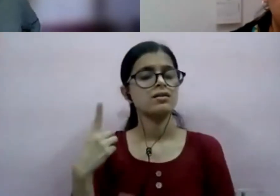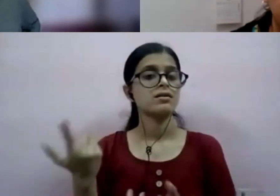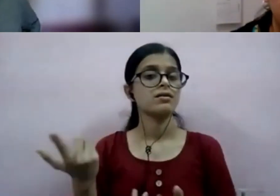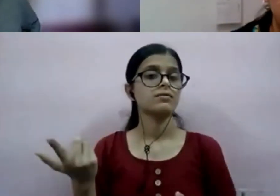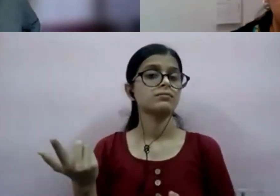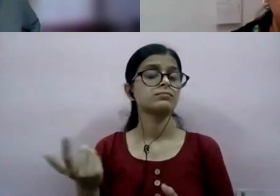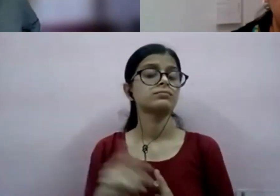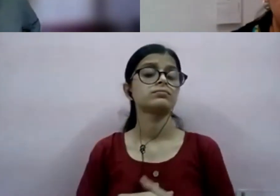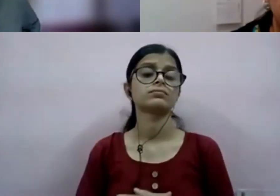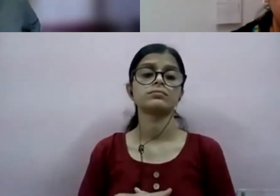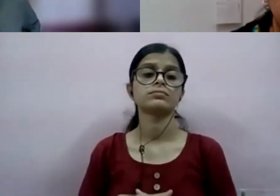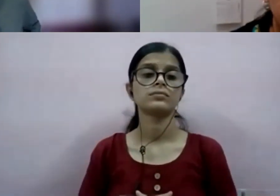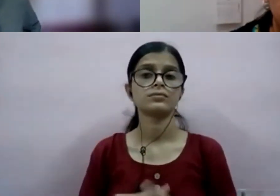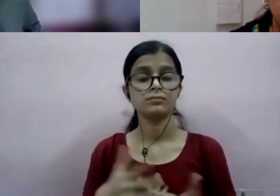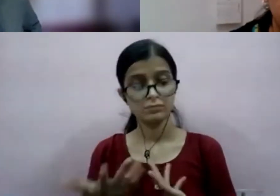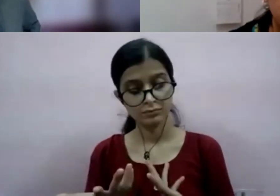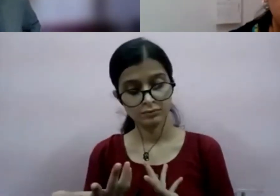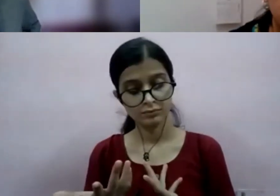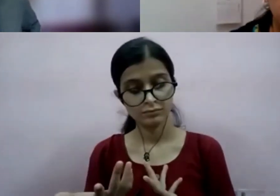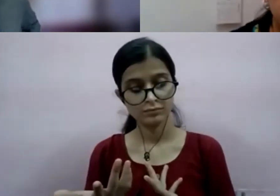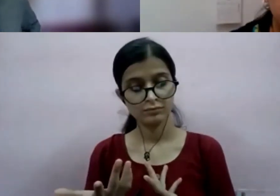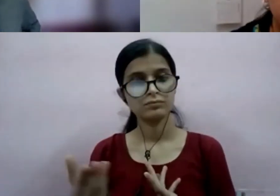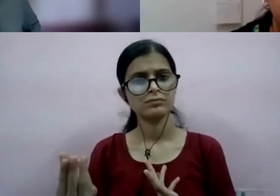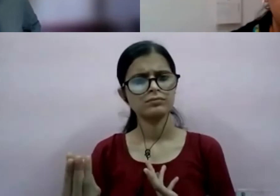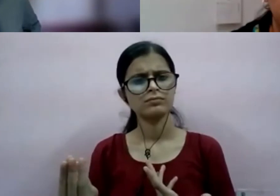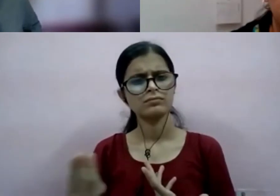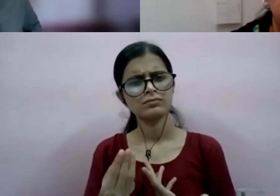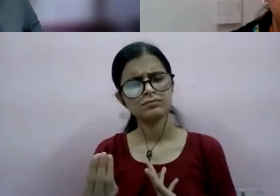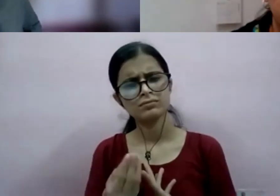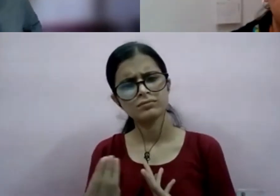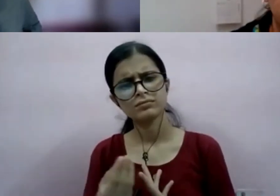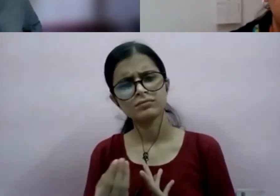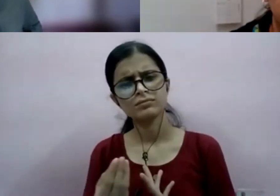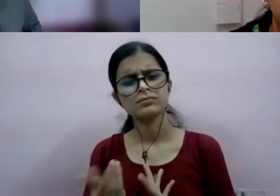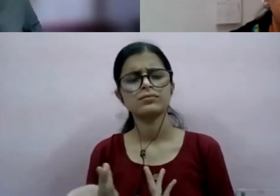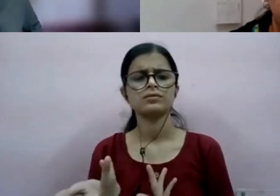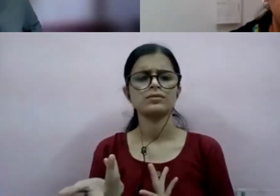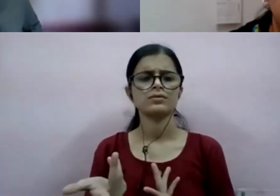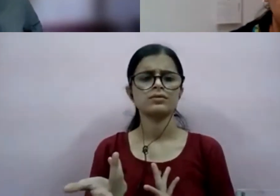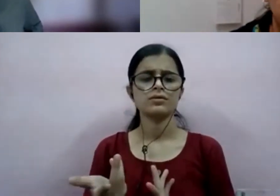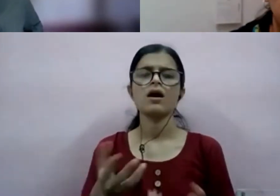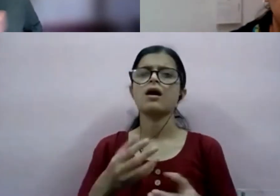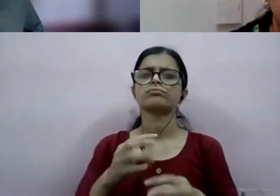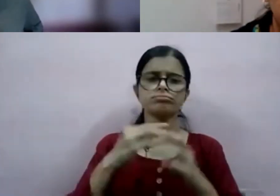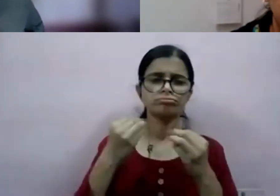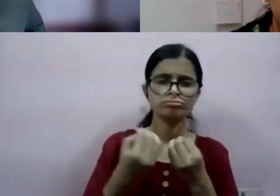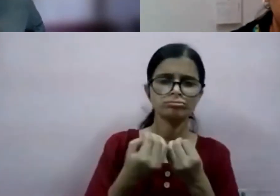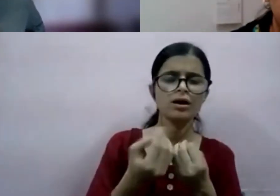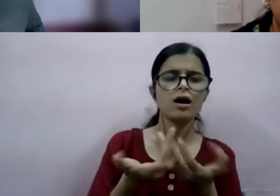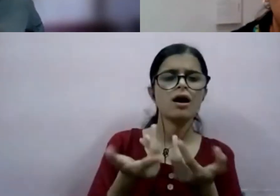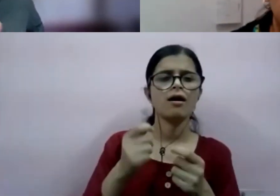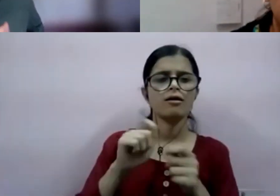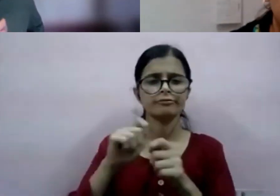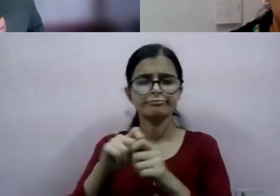and we have there's a danger, I think, that sometimes some of our work around identity